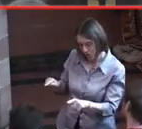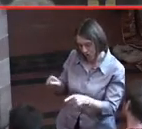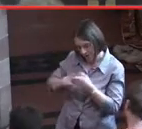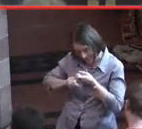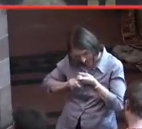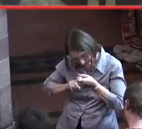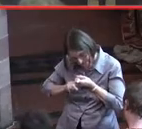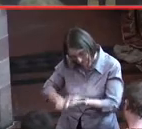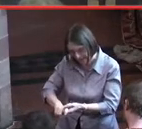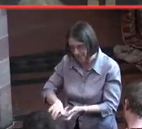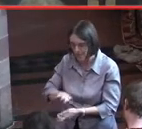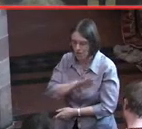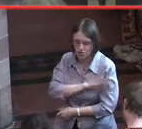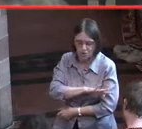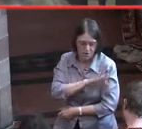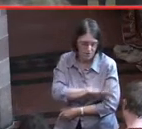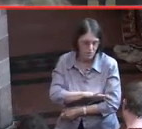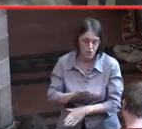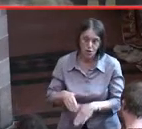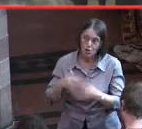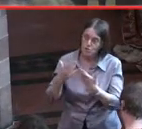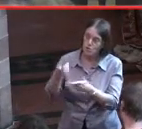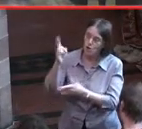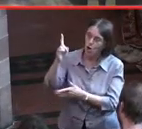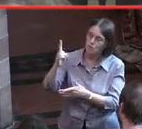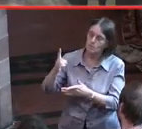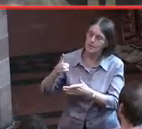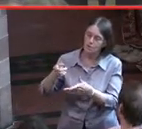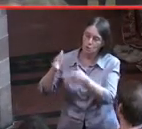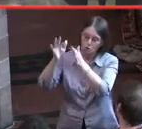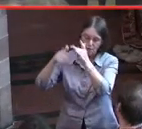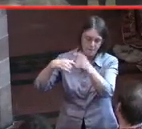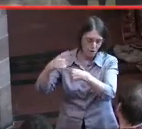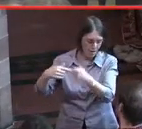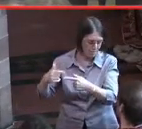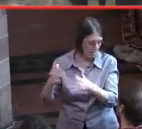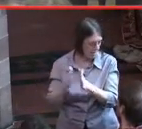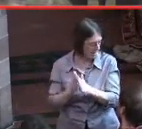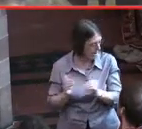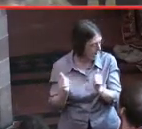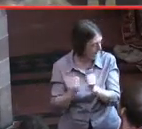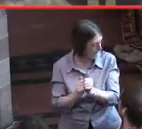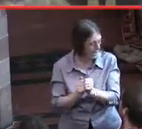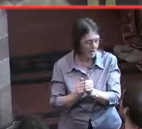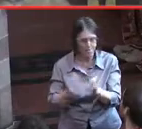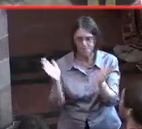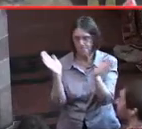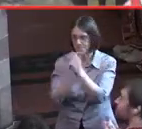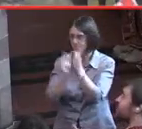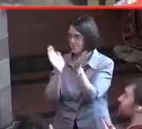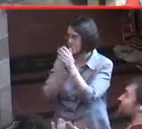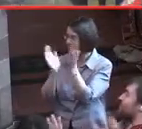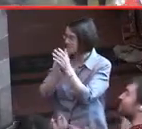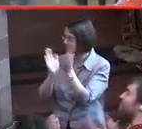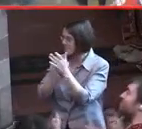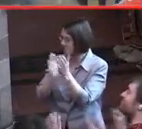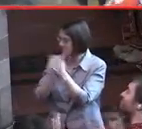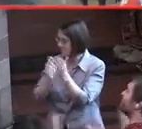servants. To God be the glory forever. Amen. Huge round of applause.